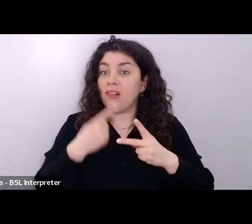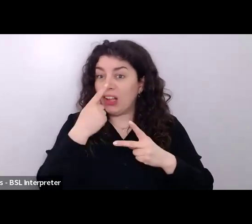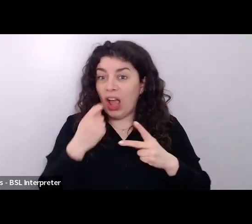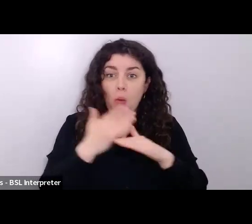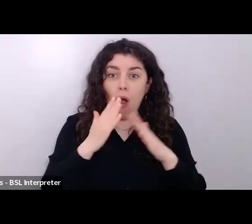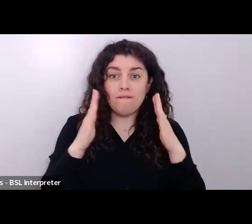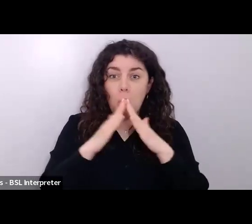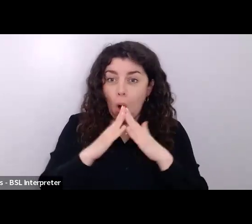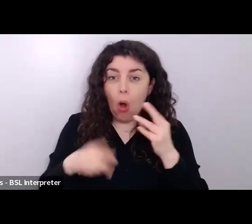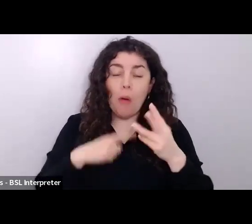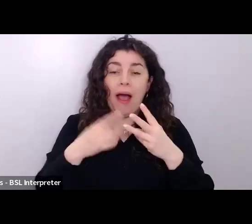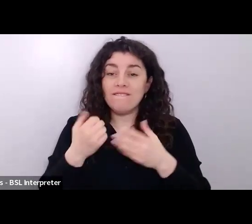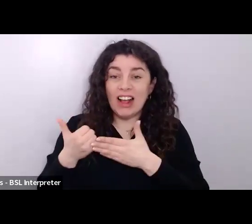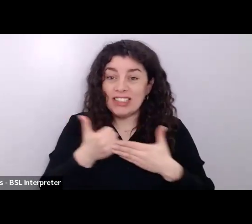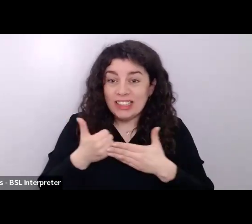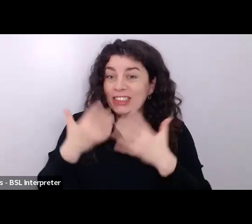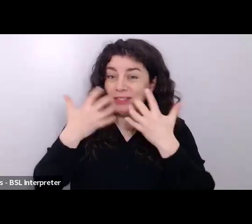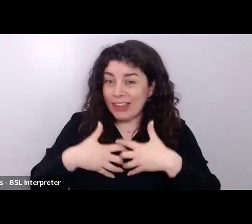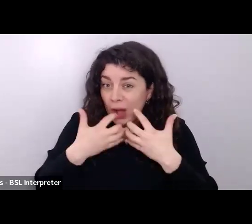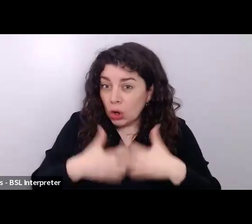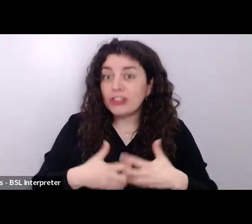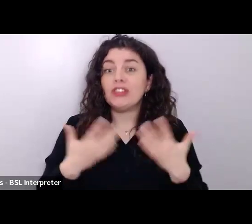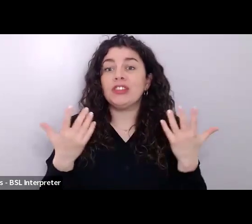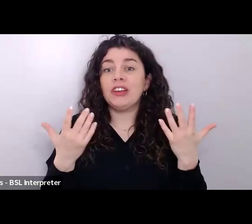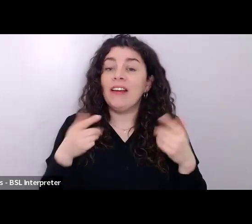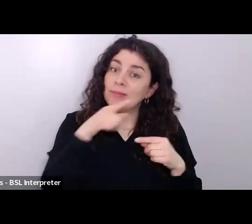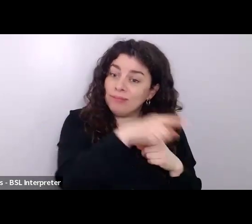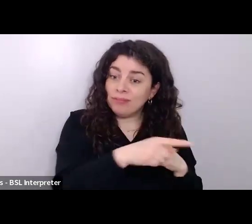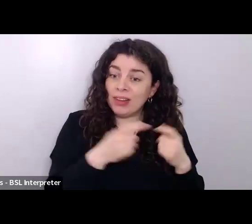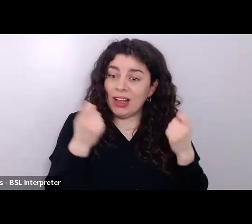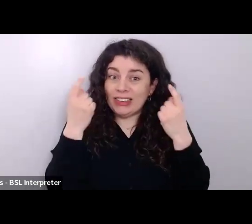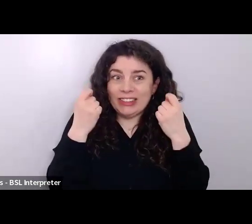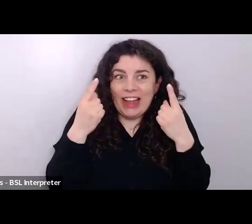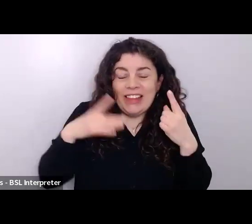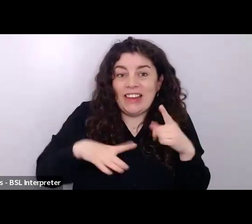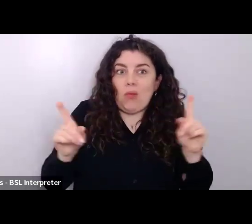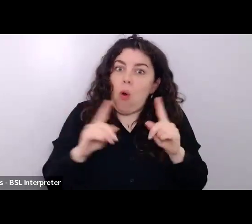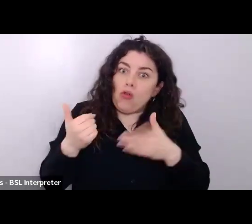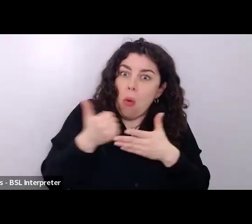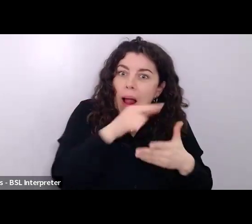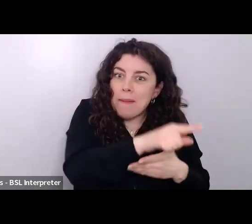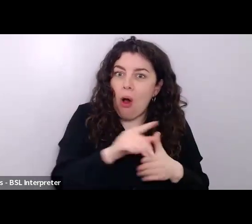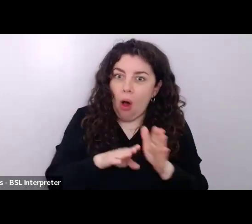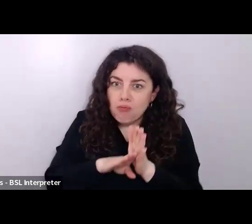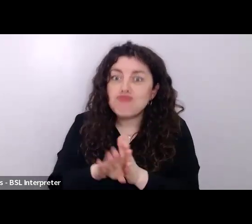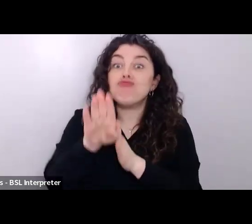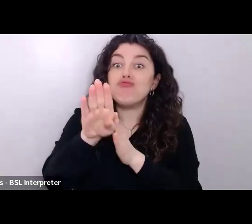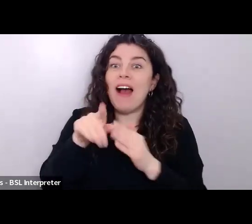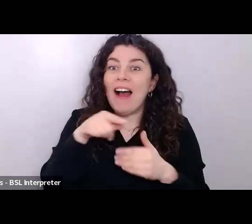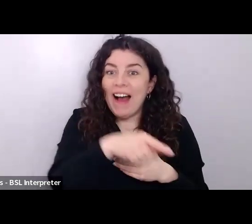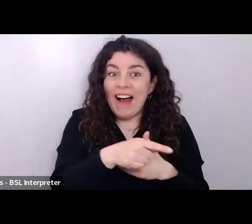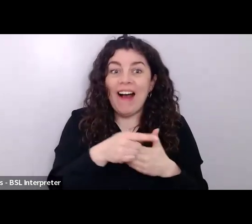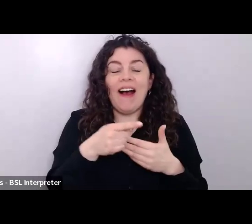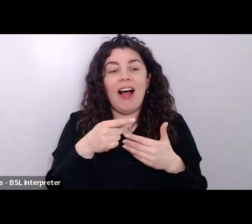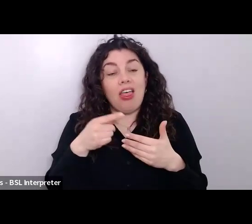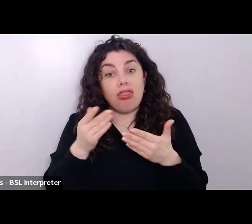assistive technology, and an understanding about what she needs to thrive, has actually progressed through